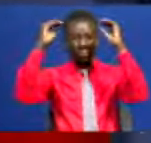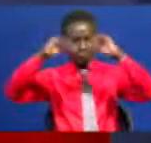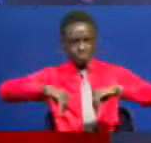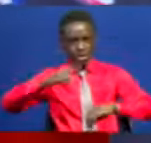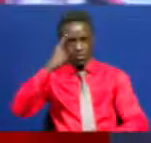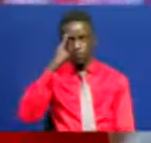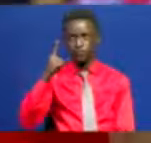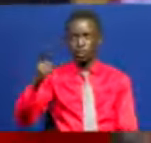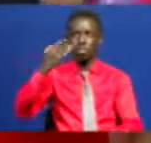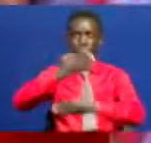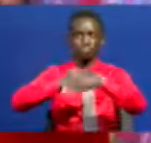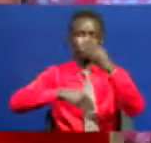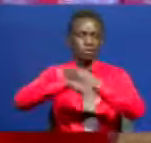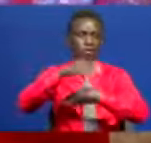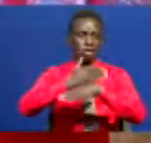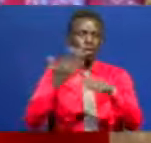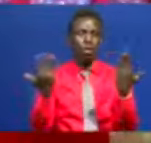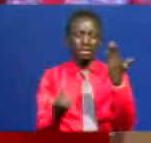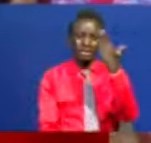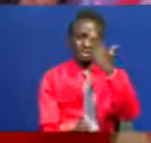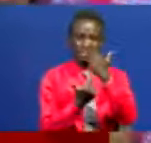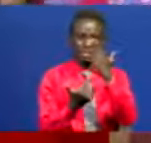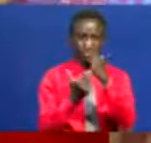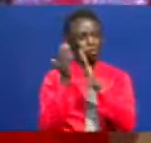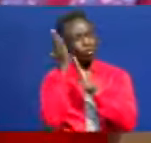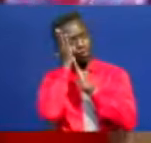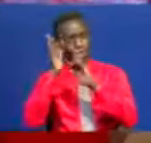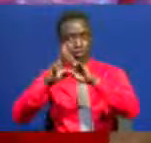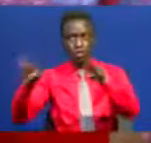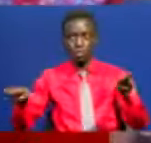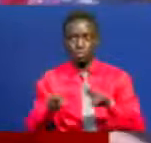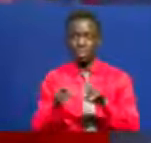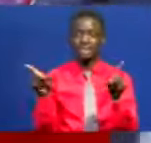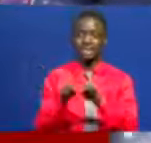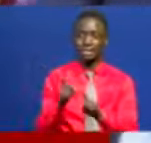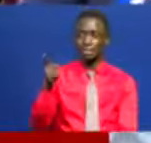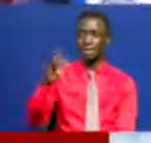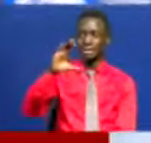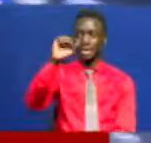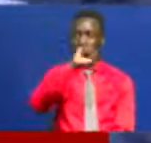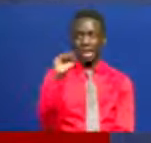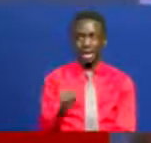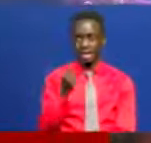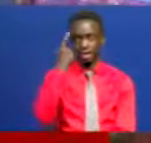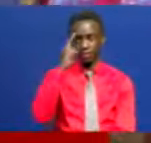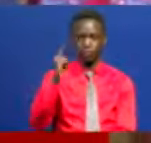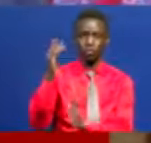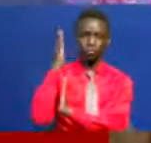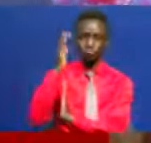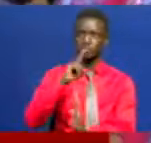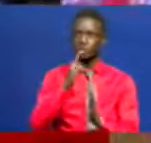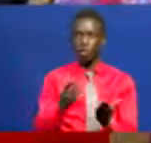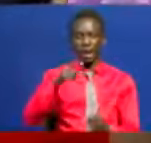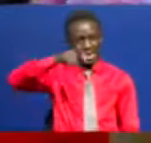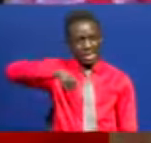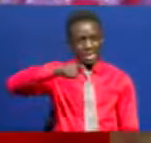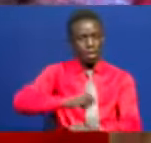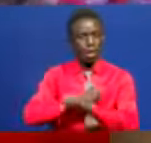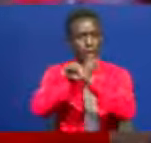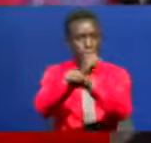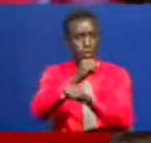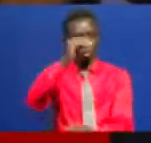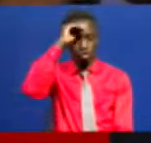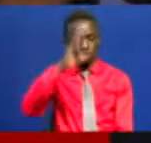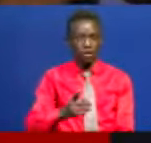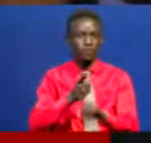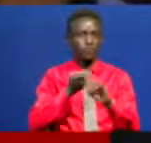modern dormitory, Interior CS Professor Kithure Kindiki emphasized the need to protect school children from harmful